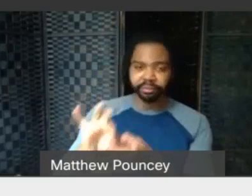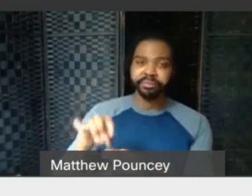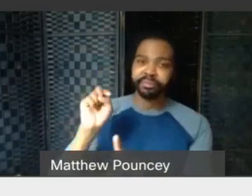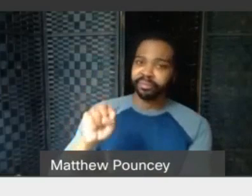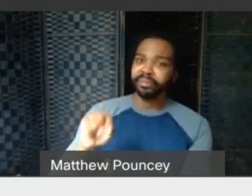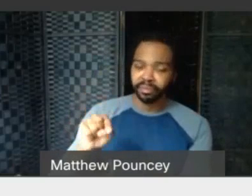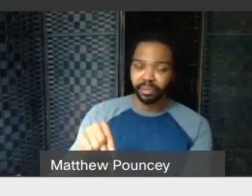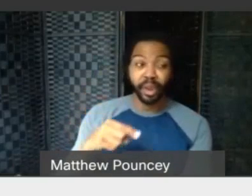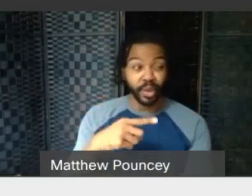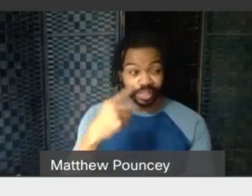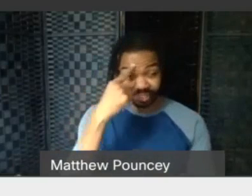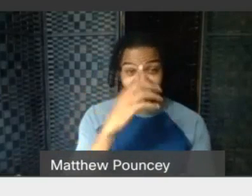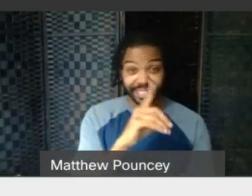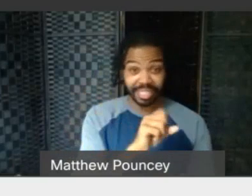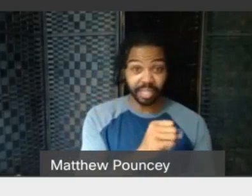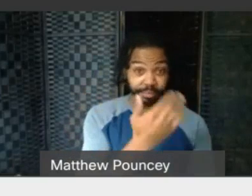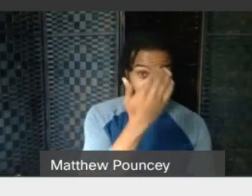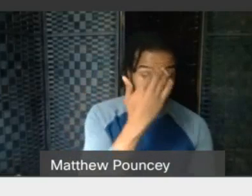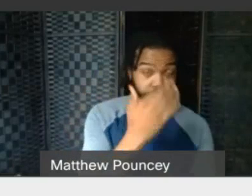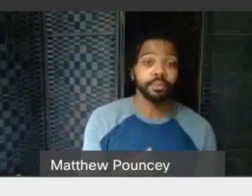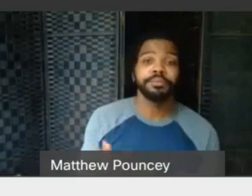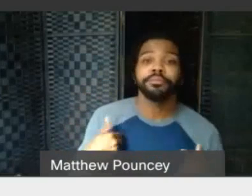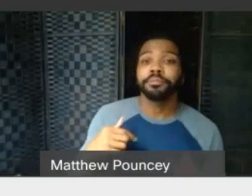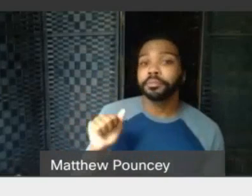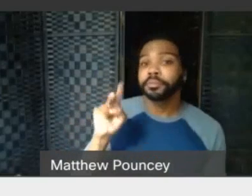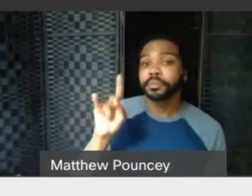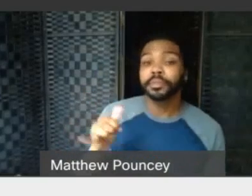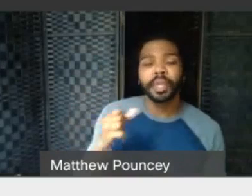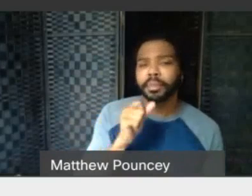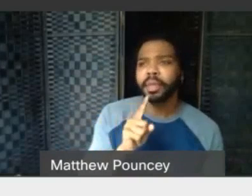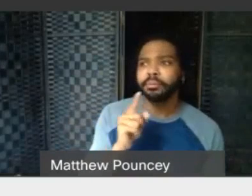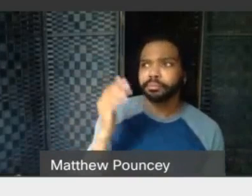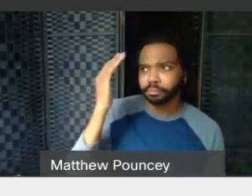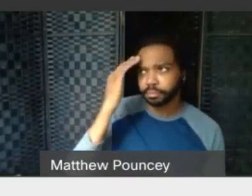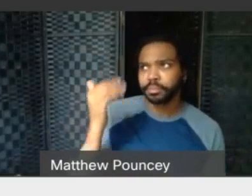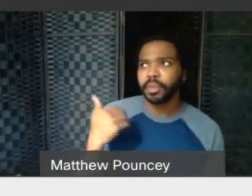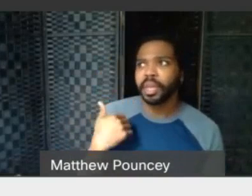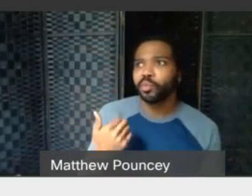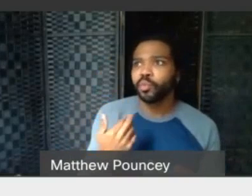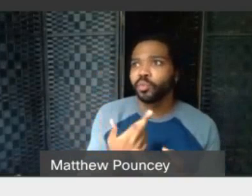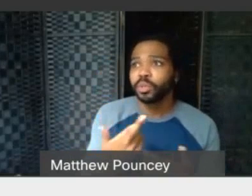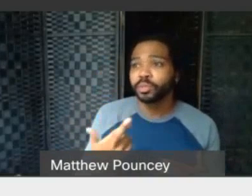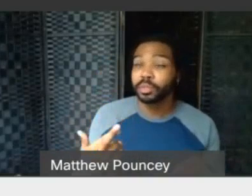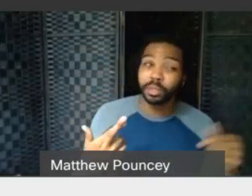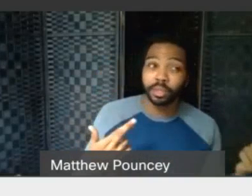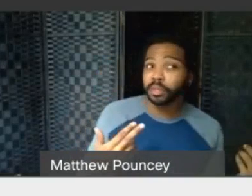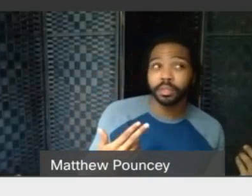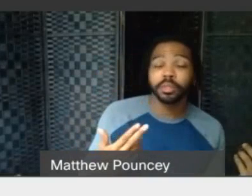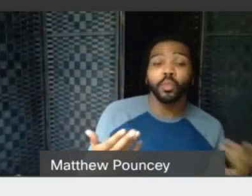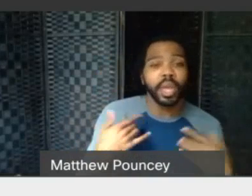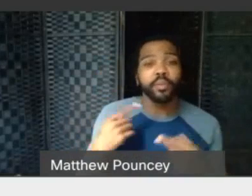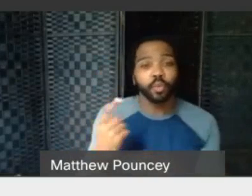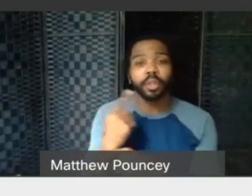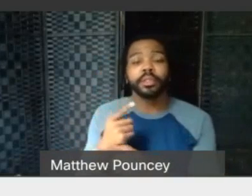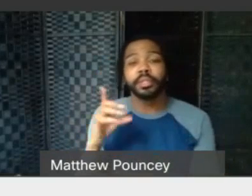were thinking that DDS might be aware. I'm not aware of additional resources. We have regular meetings with DBH. We have